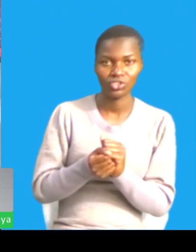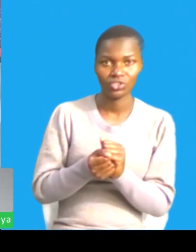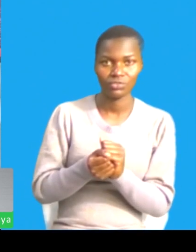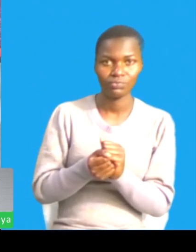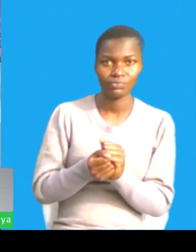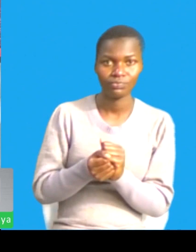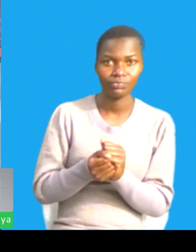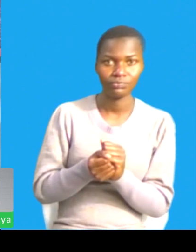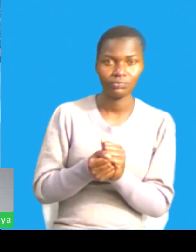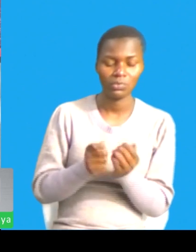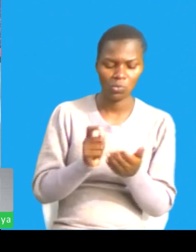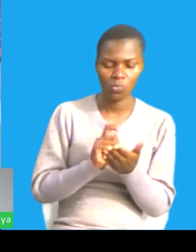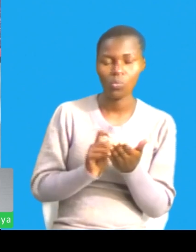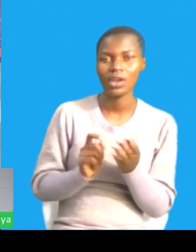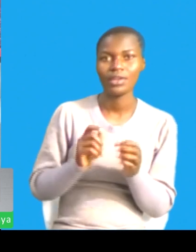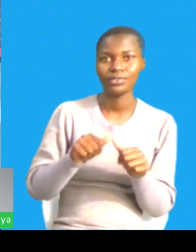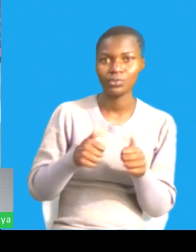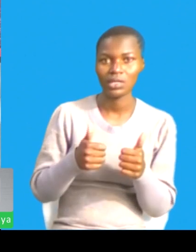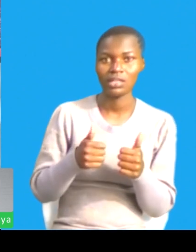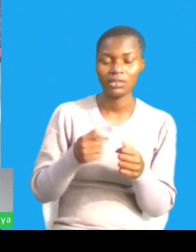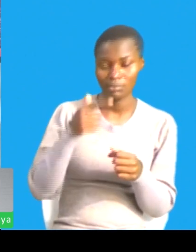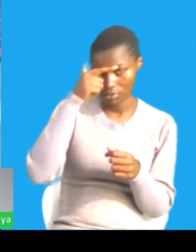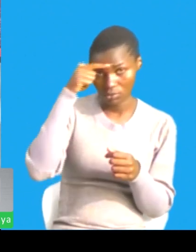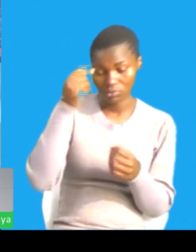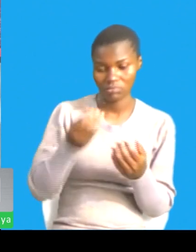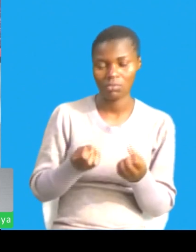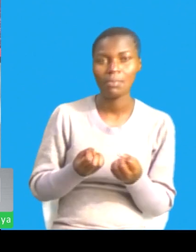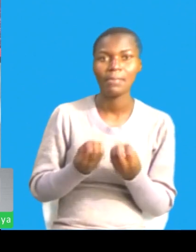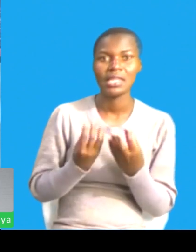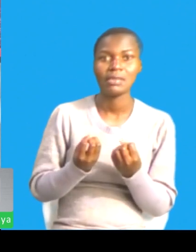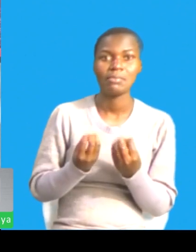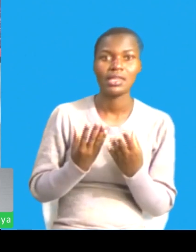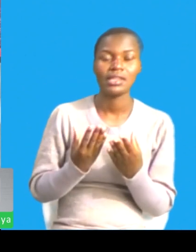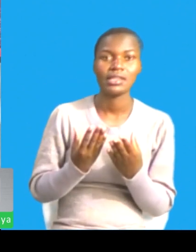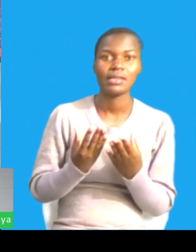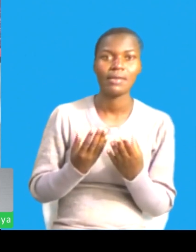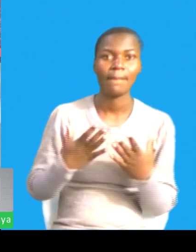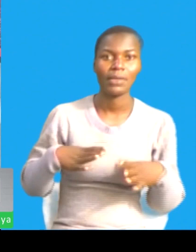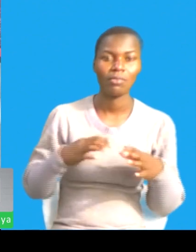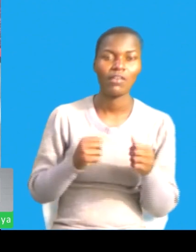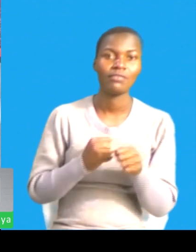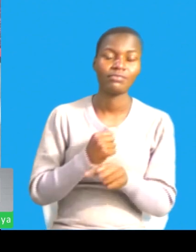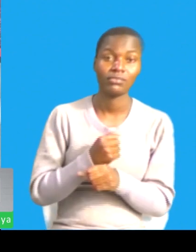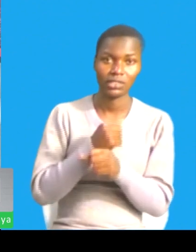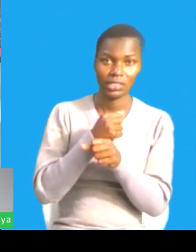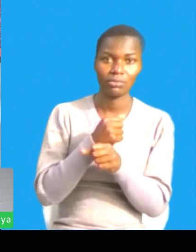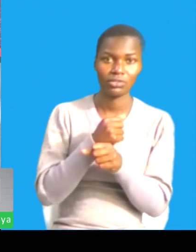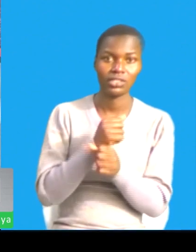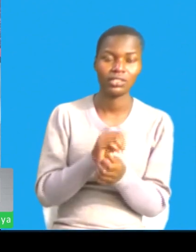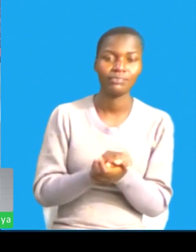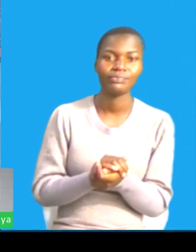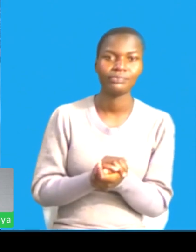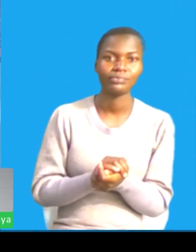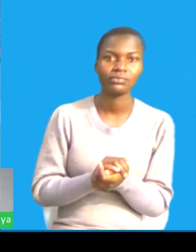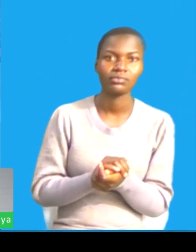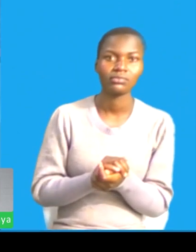Sasa tutaiandika vizuri kwa sababu kuna more than 7,000 people have supported that petition now